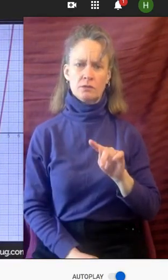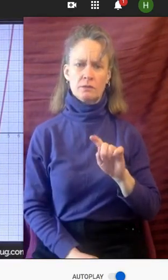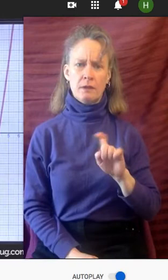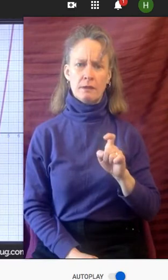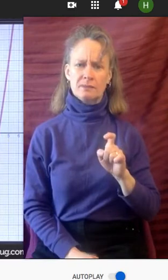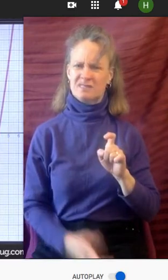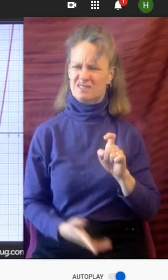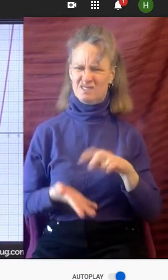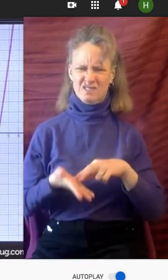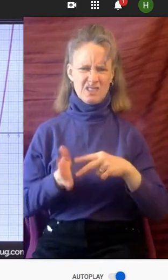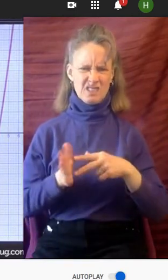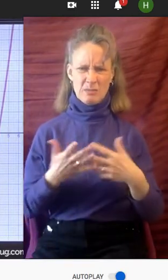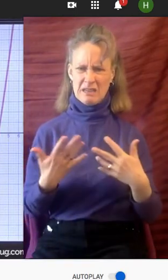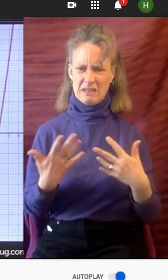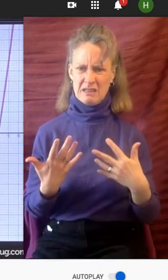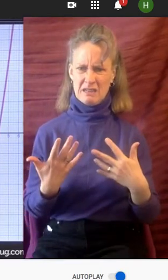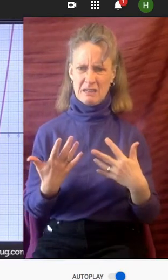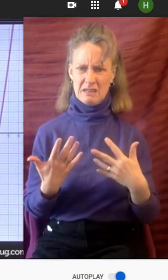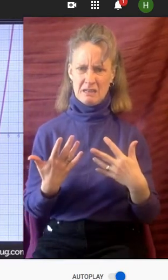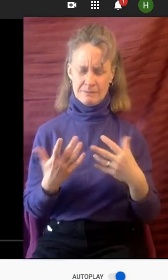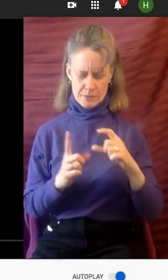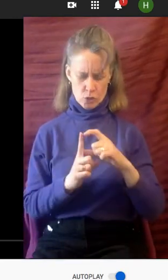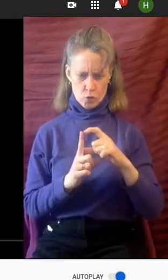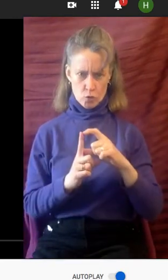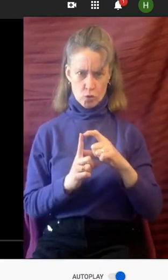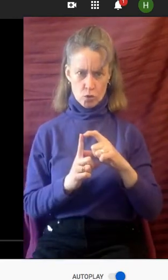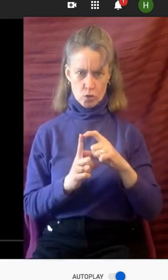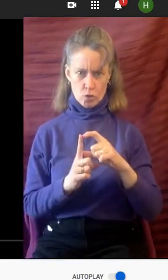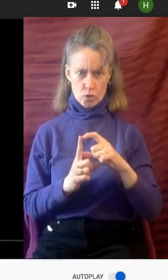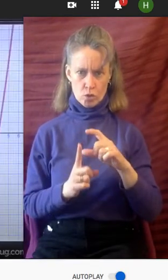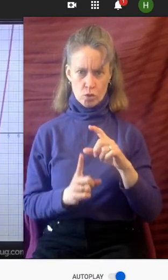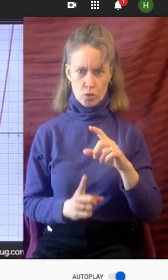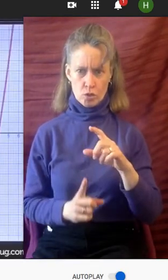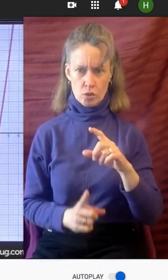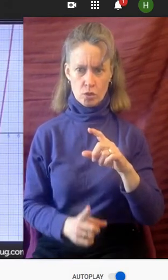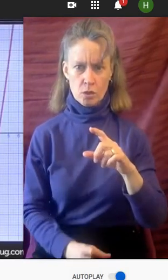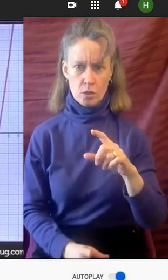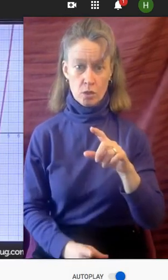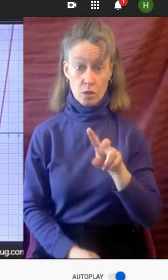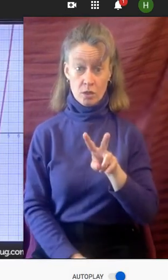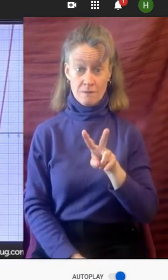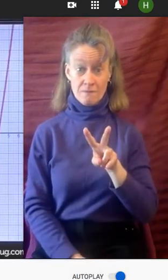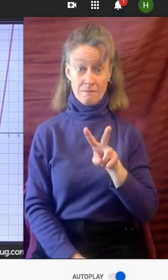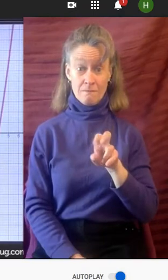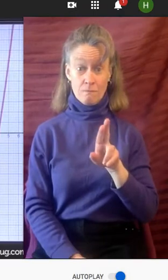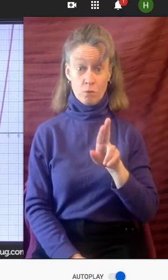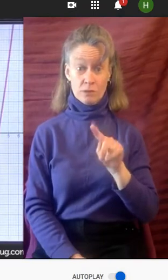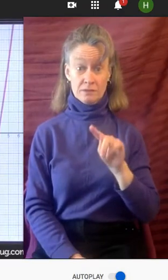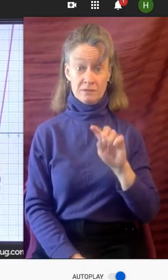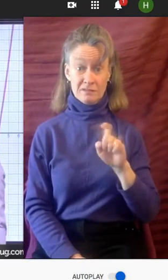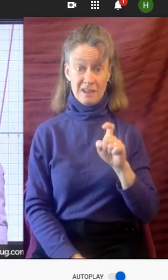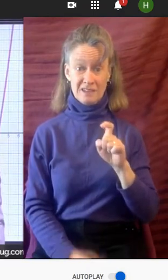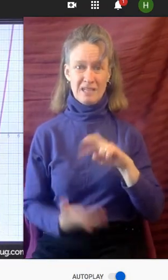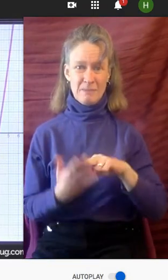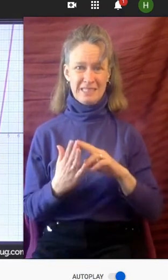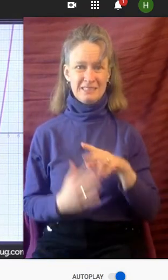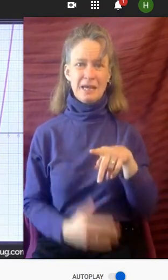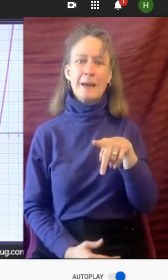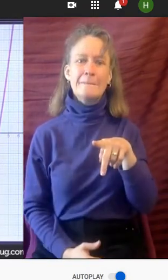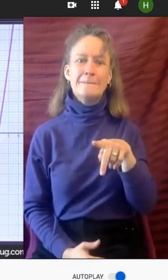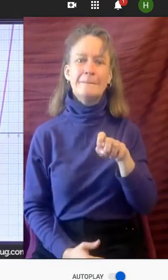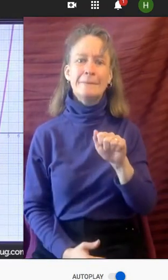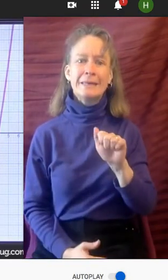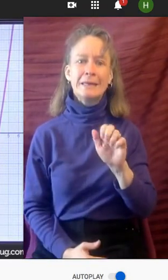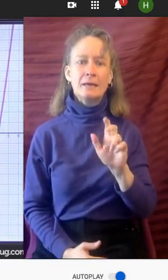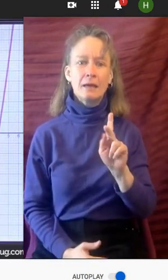function? Well, the word vertex means peak. So the vertex of a quadratic function is